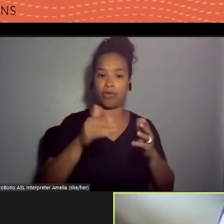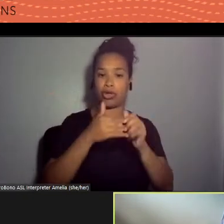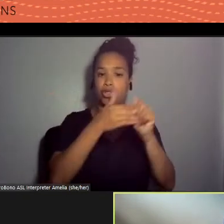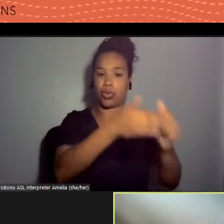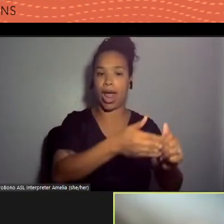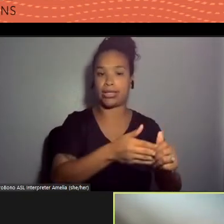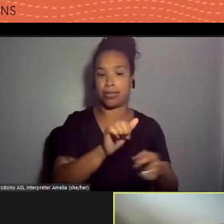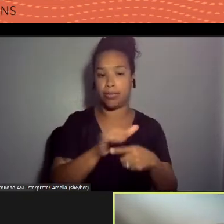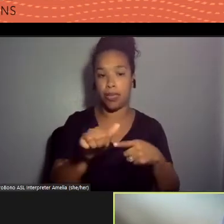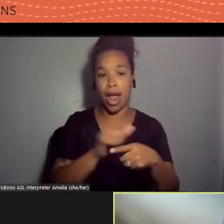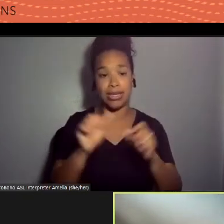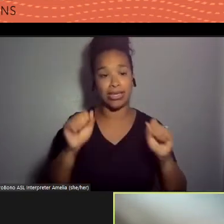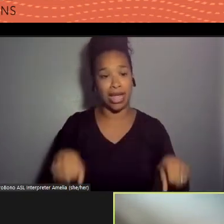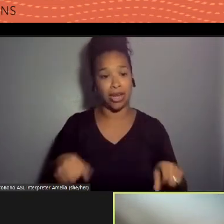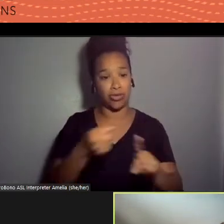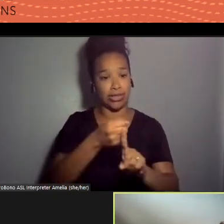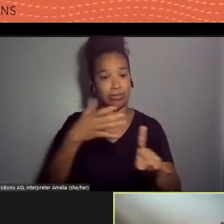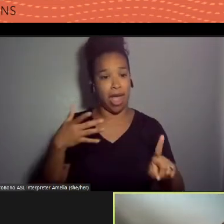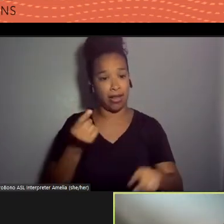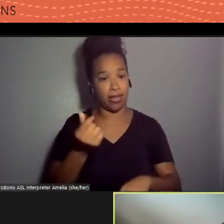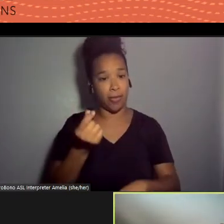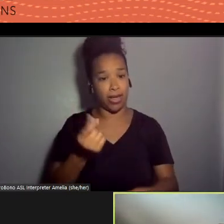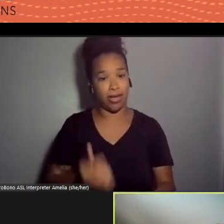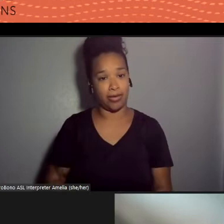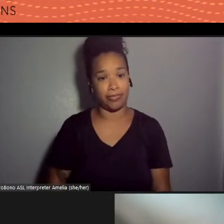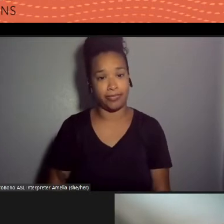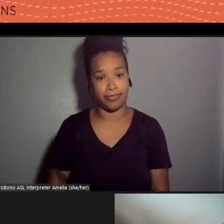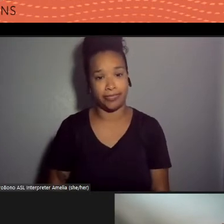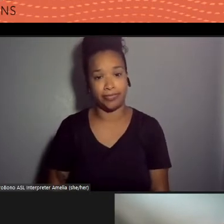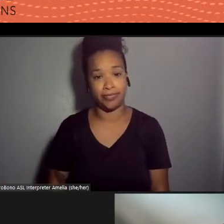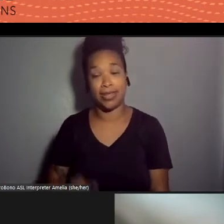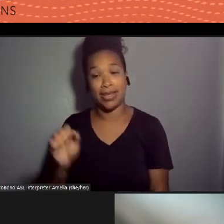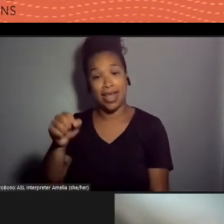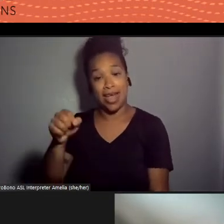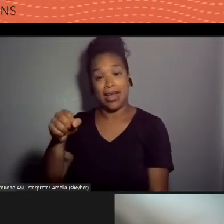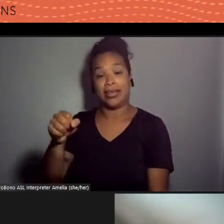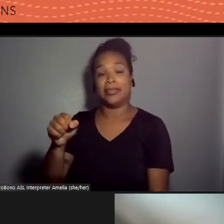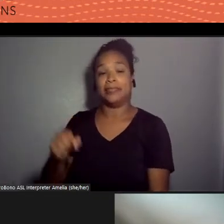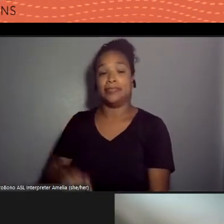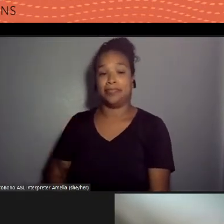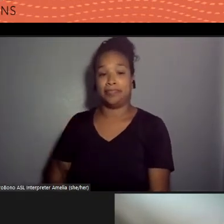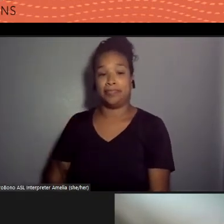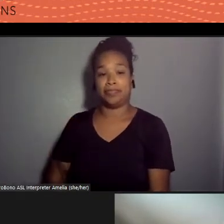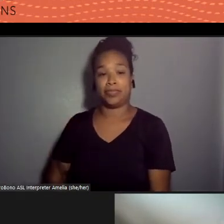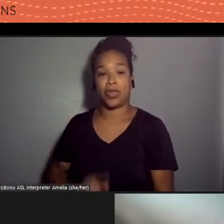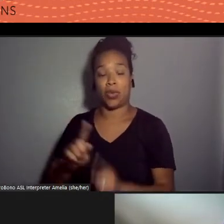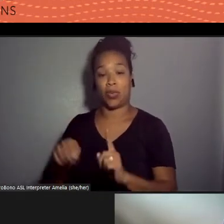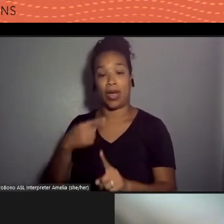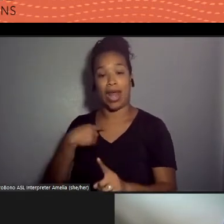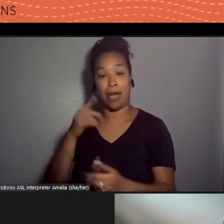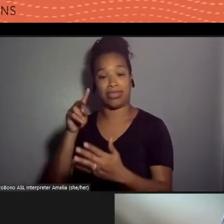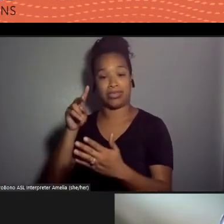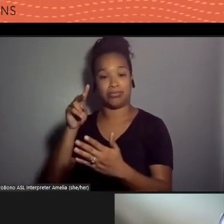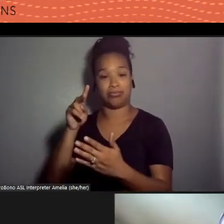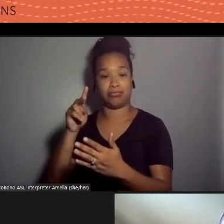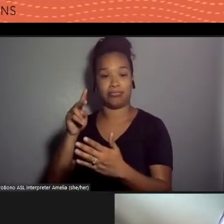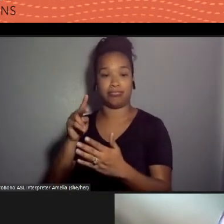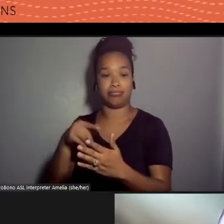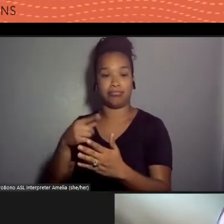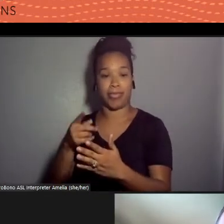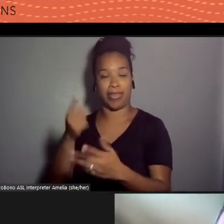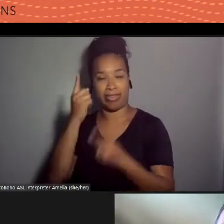you expand on this a little bit? Yeah, absolutely. When I was revisiting this and revisiting the idea